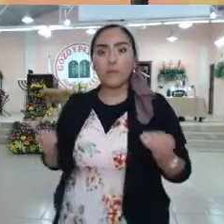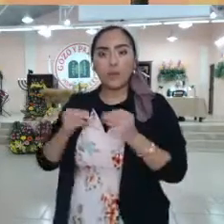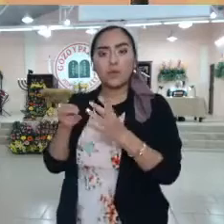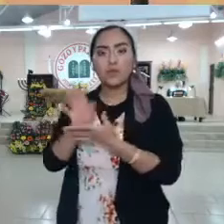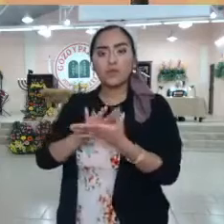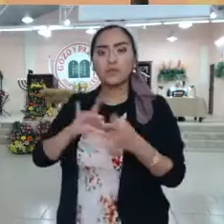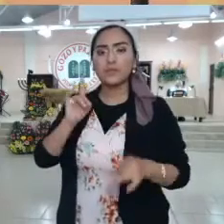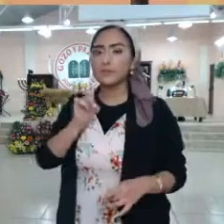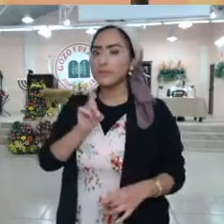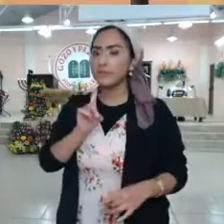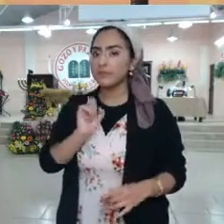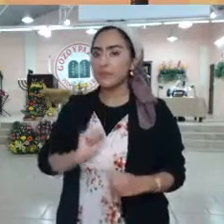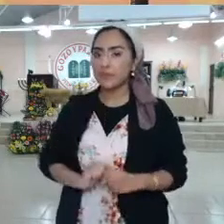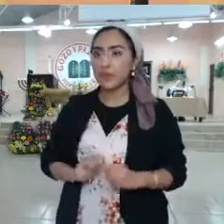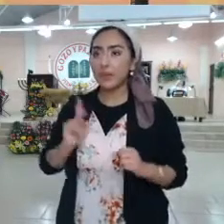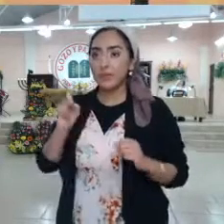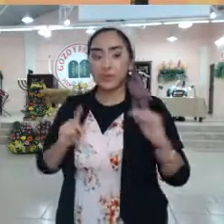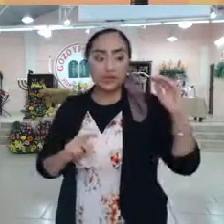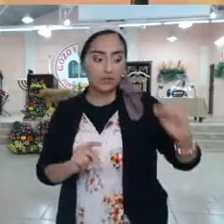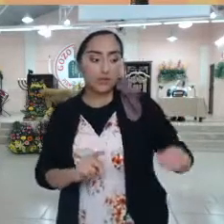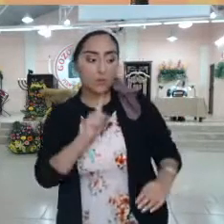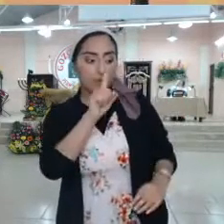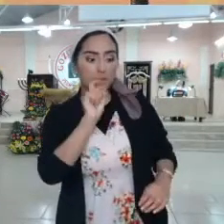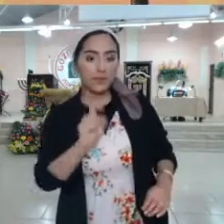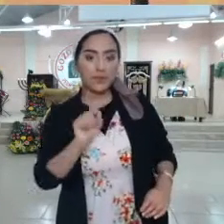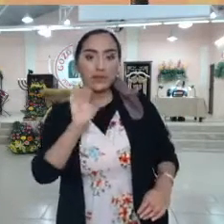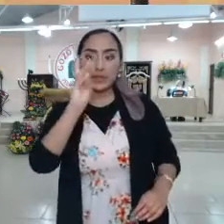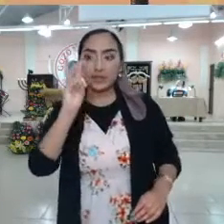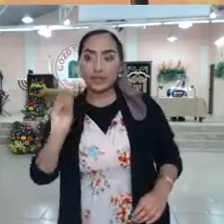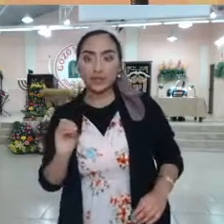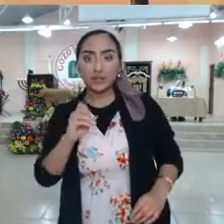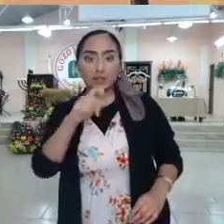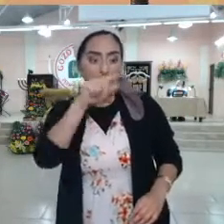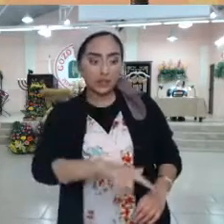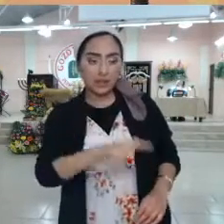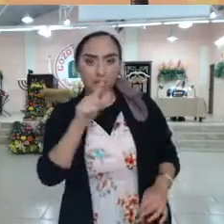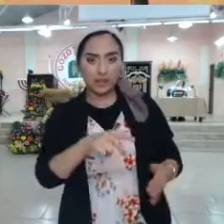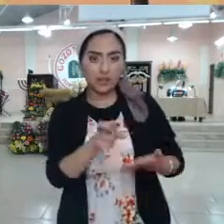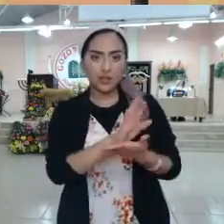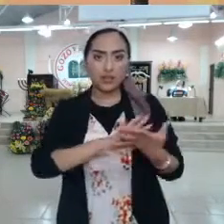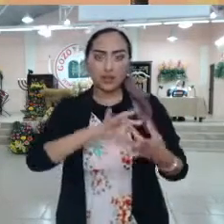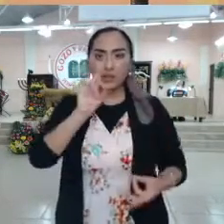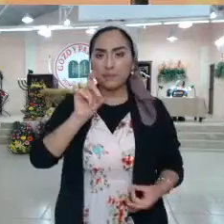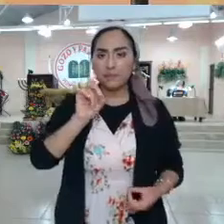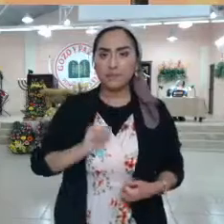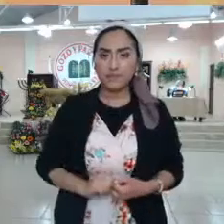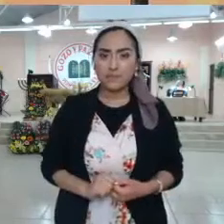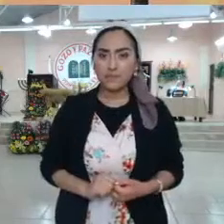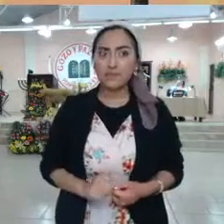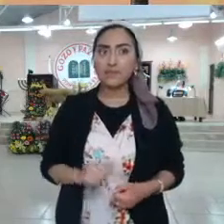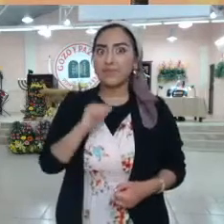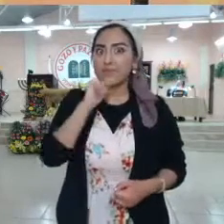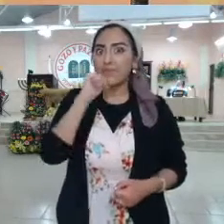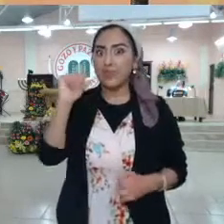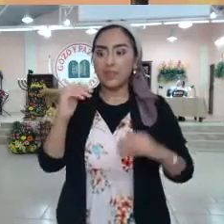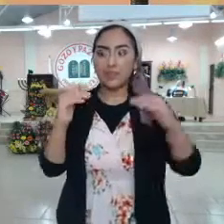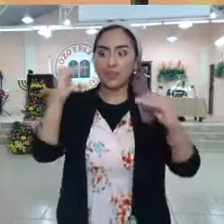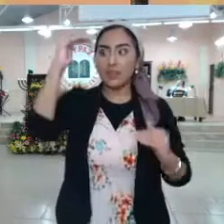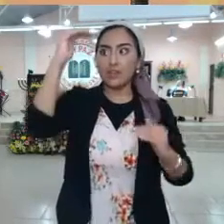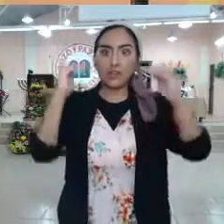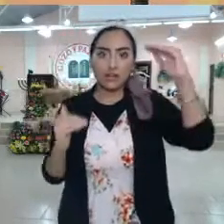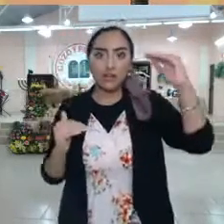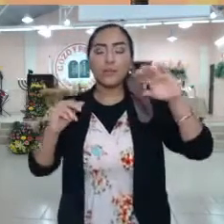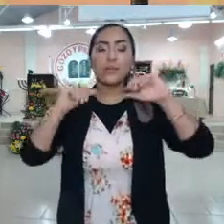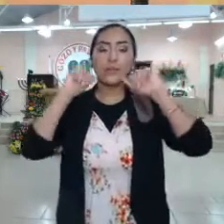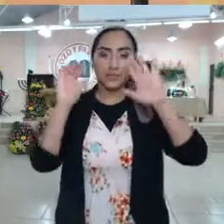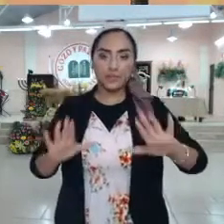So they have more anointments of the Ruach HaKodesh, and someone that is 160, less anointments from the Ruach HaKodesh. It is not according